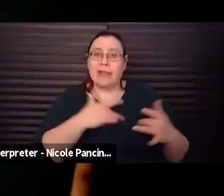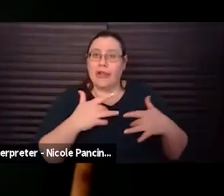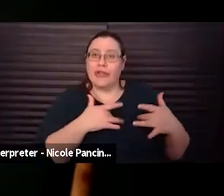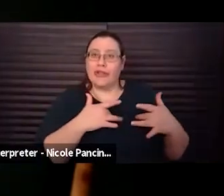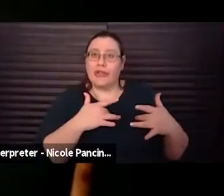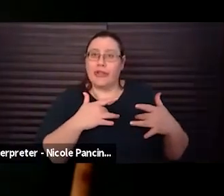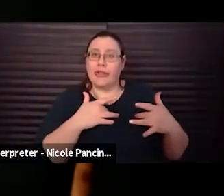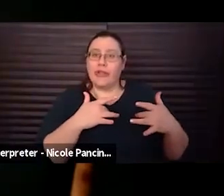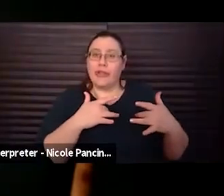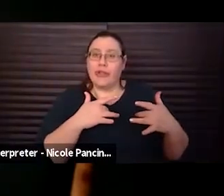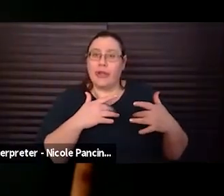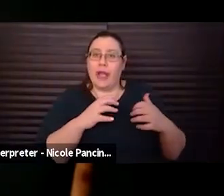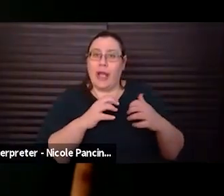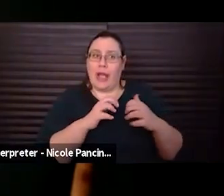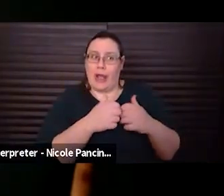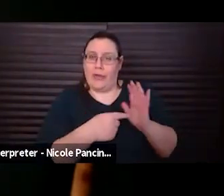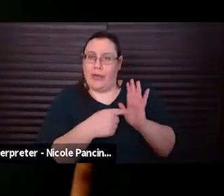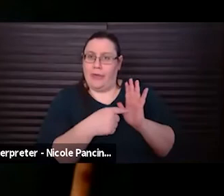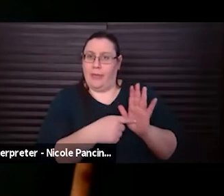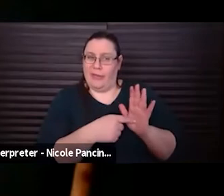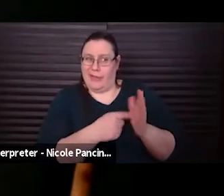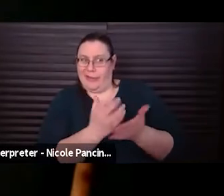may represent the bottom line.